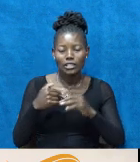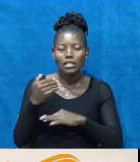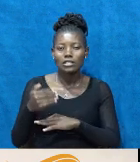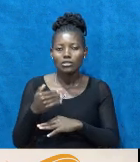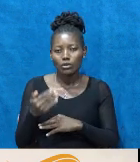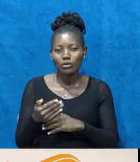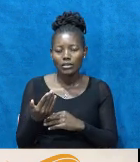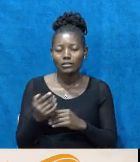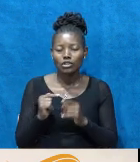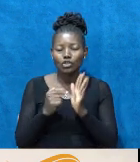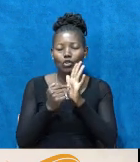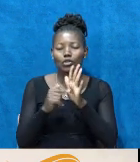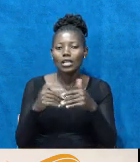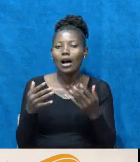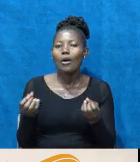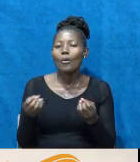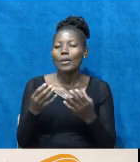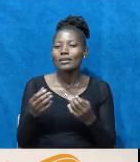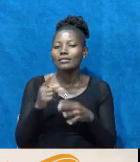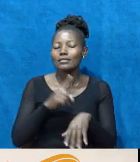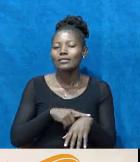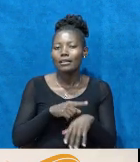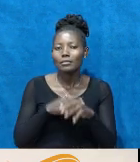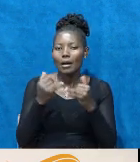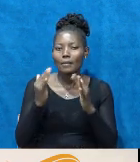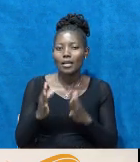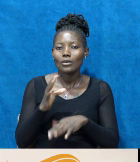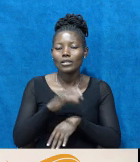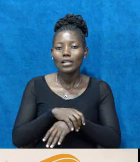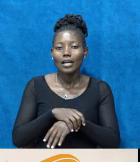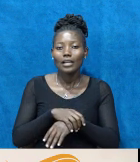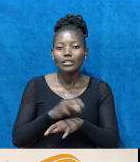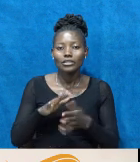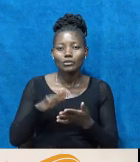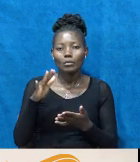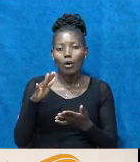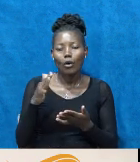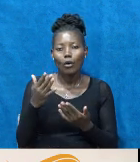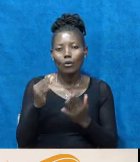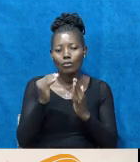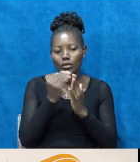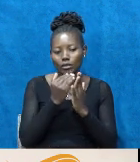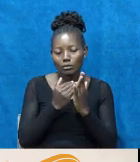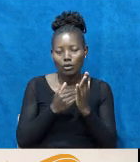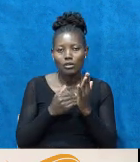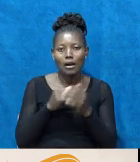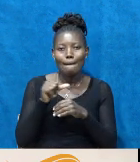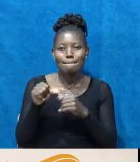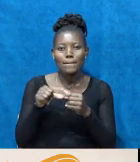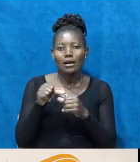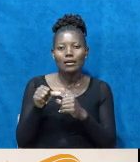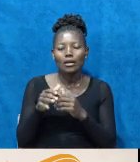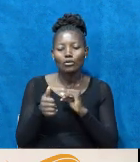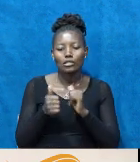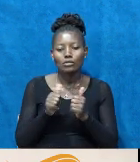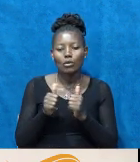nature and severity of injuries is usually dictates how much time it will take an athlete, especially